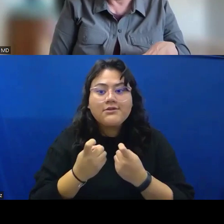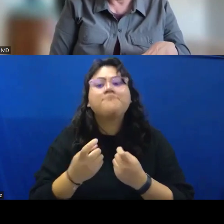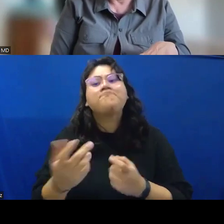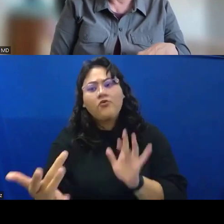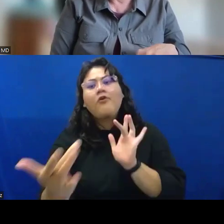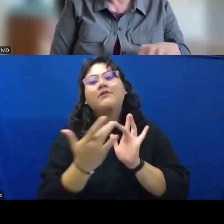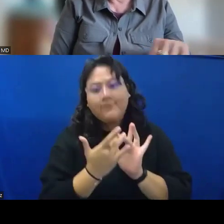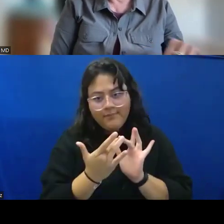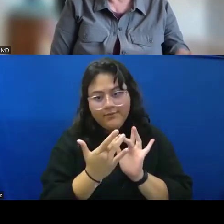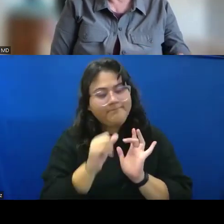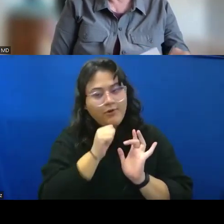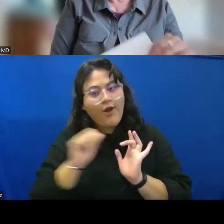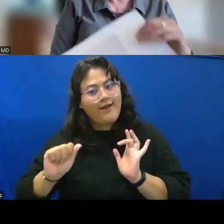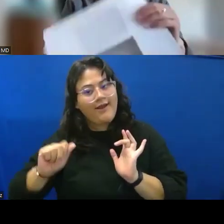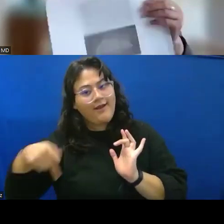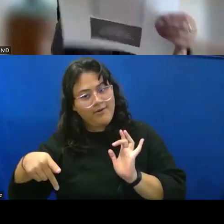AAP.